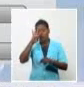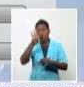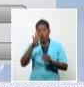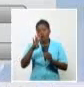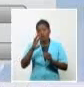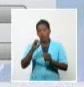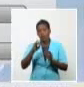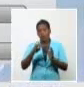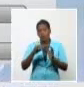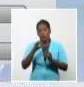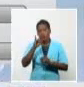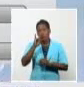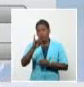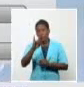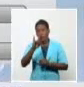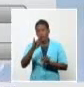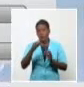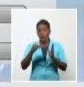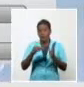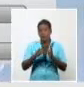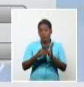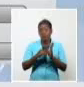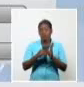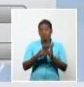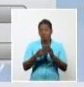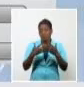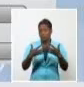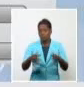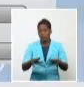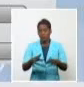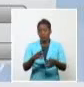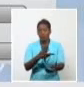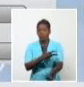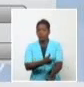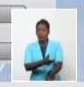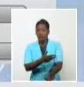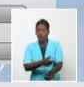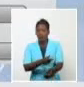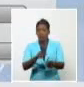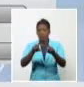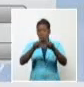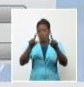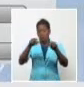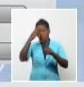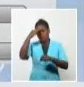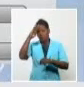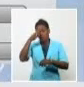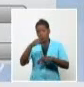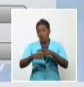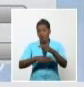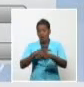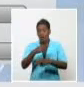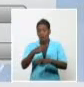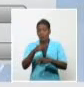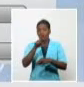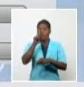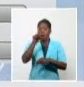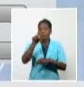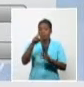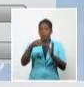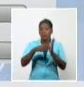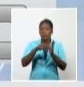Cuba has already accumulated a total of 49,409 samples, and